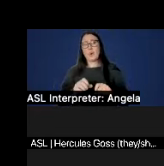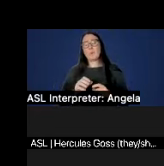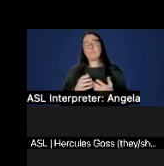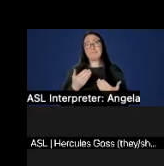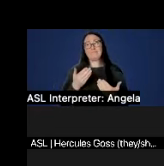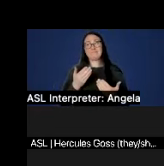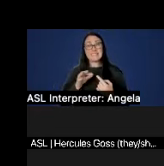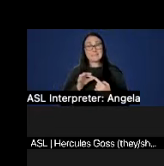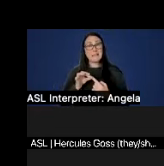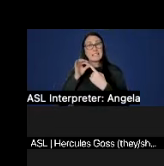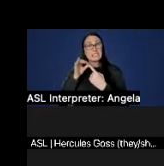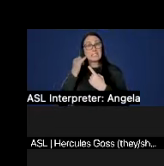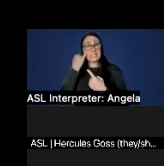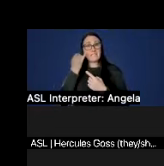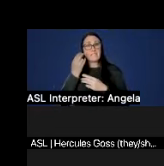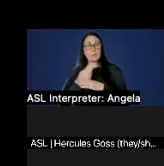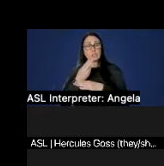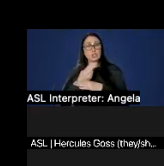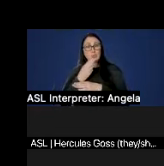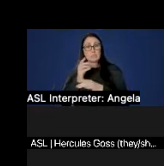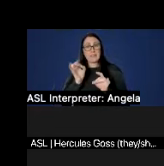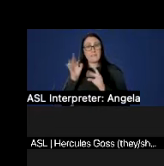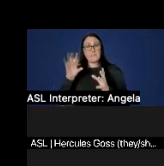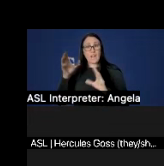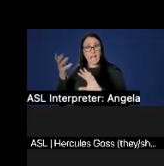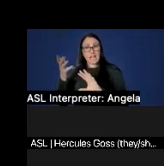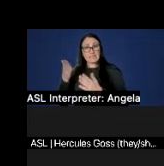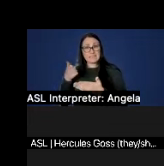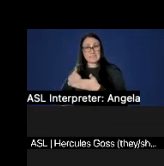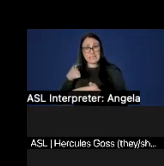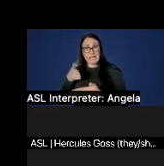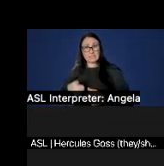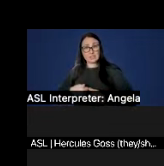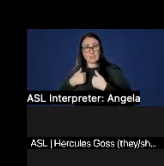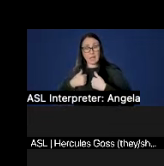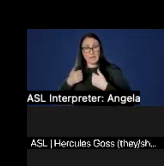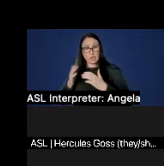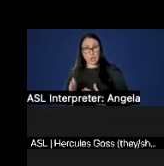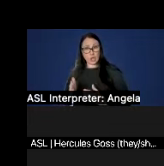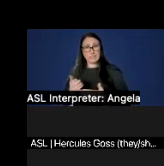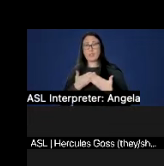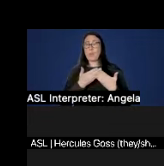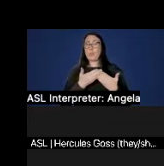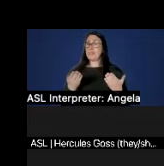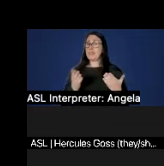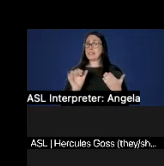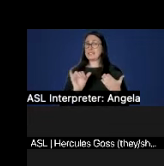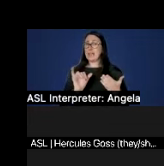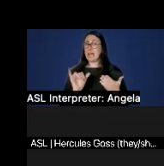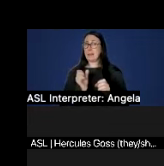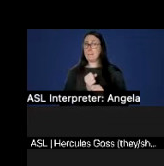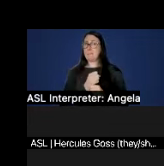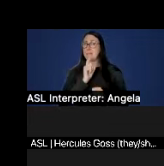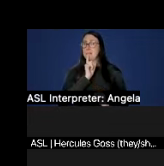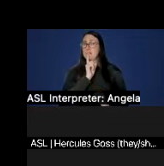the violence that was perpetrated against the survivor. And so things like making sure